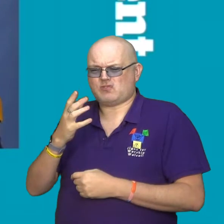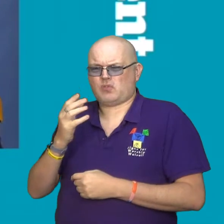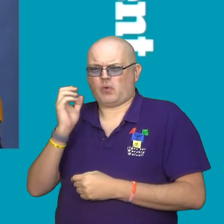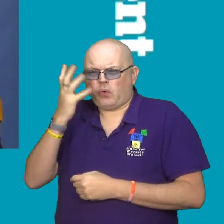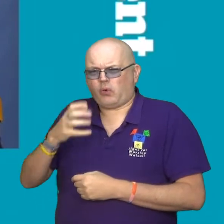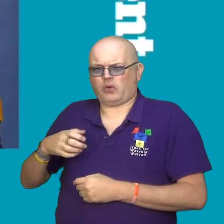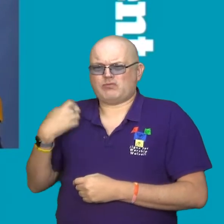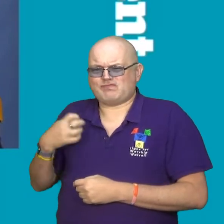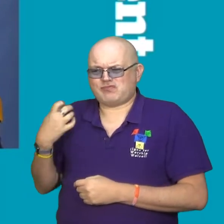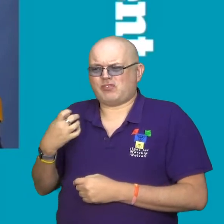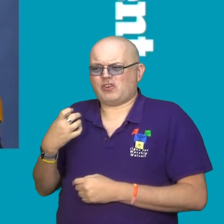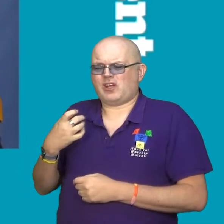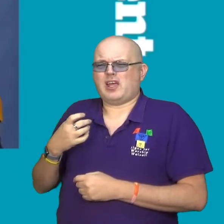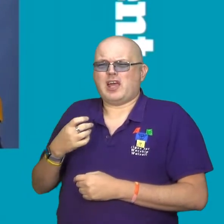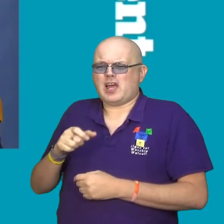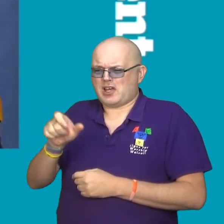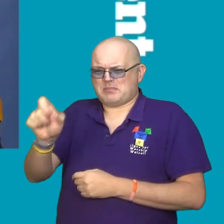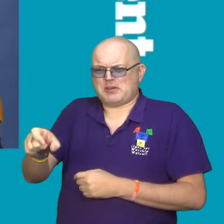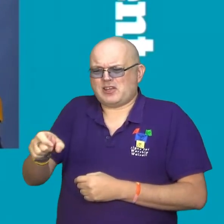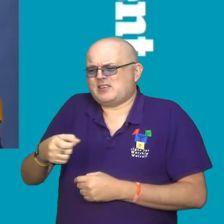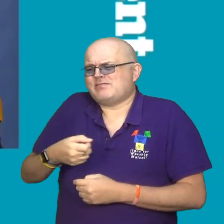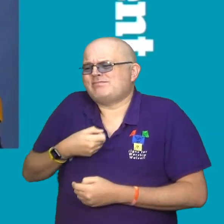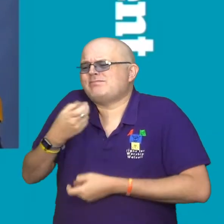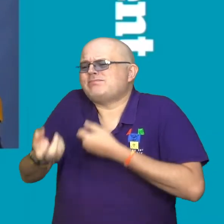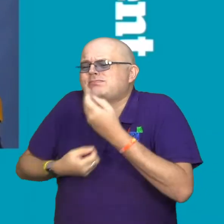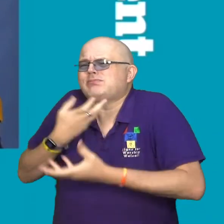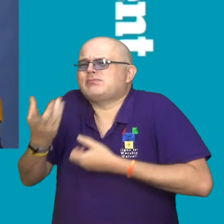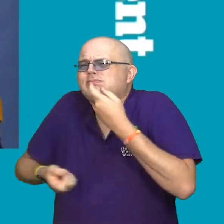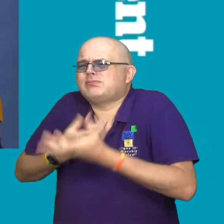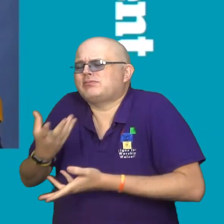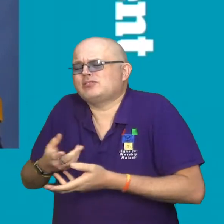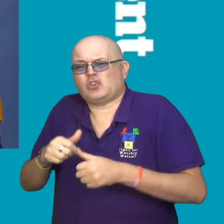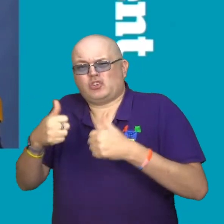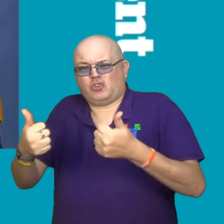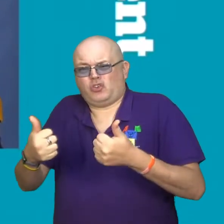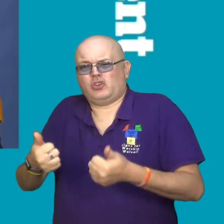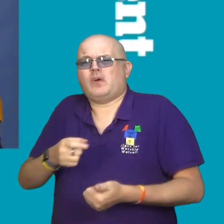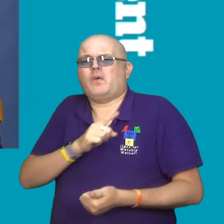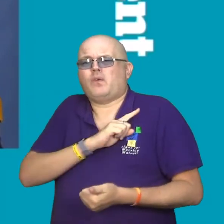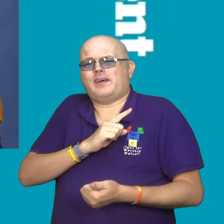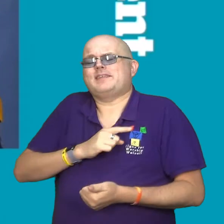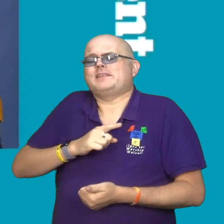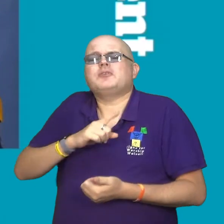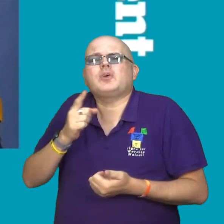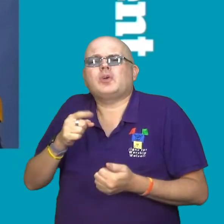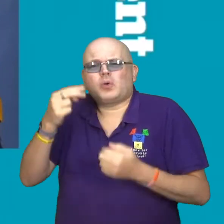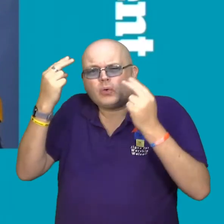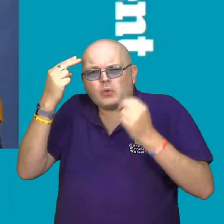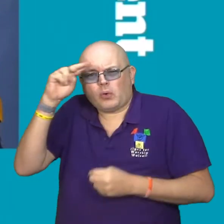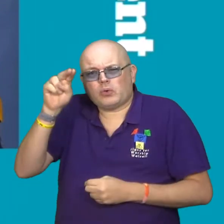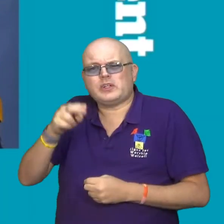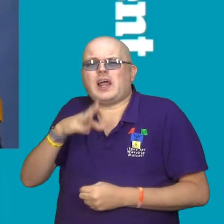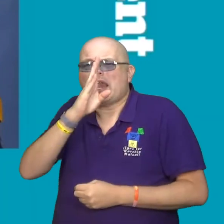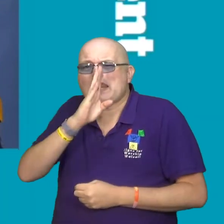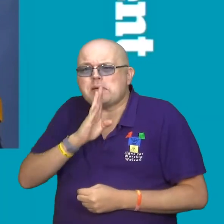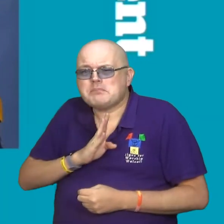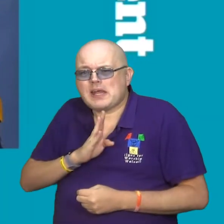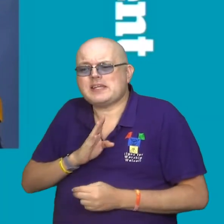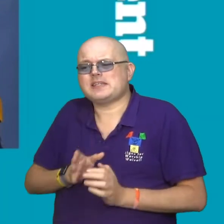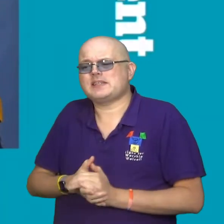angry, it's always good to tell someone about how we feel. This is called lamenting.